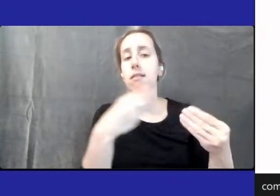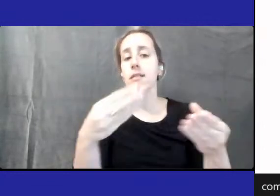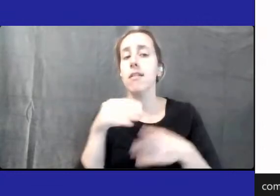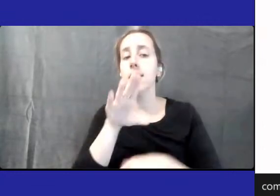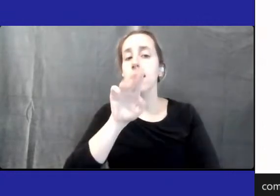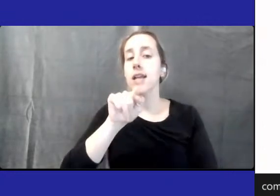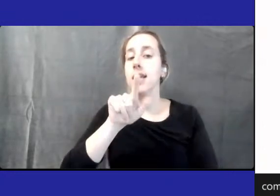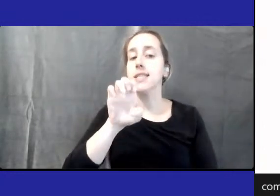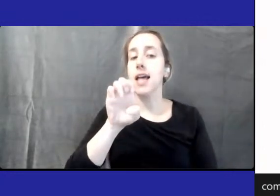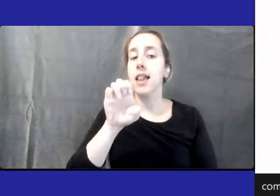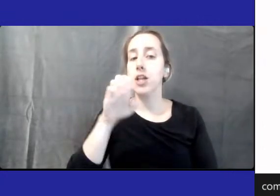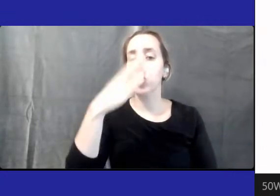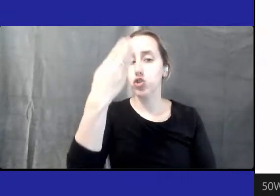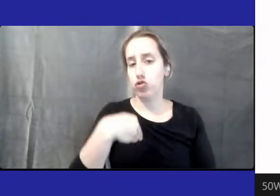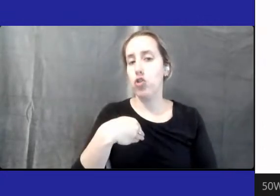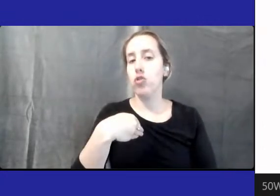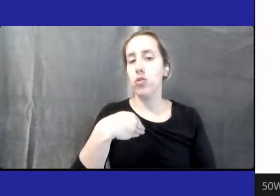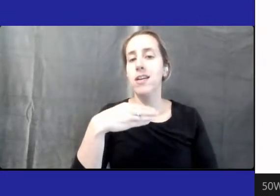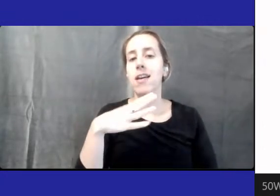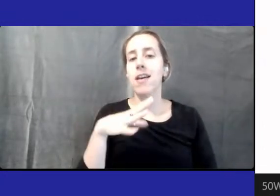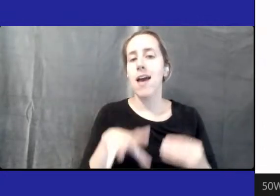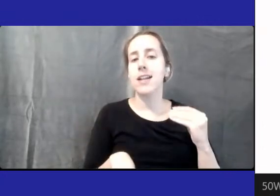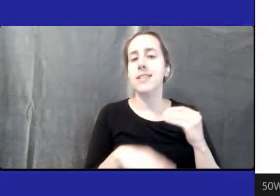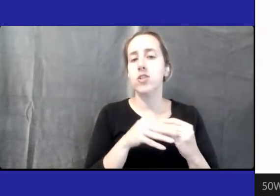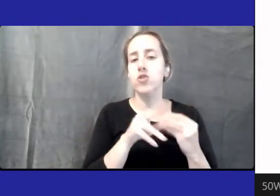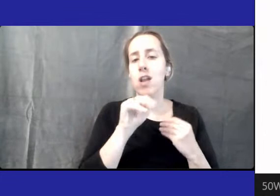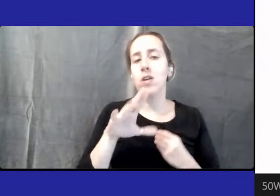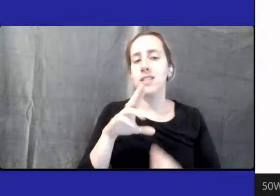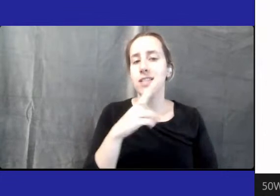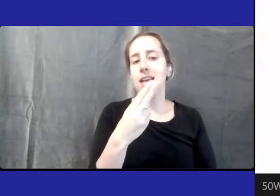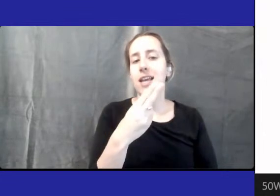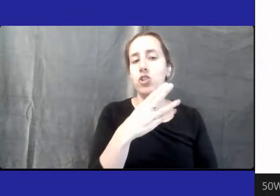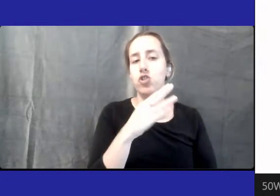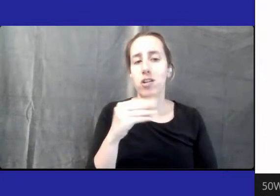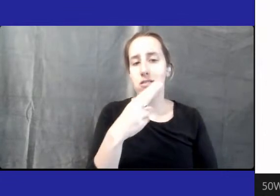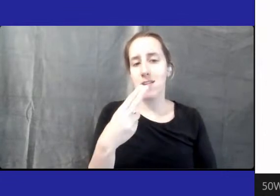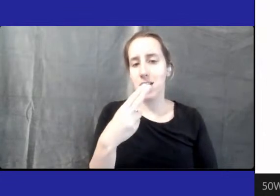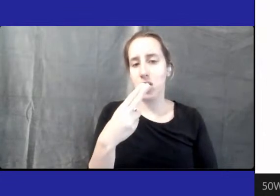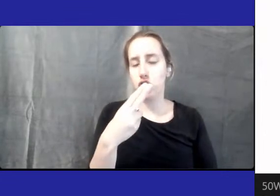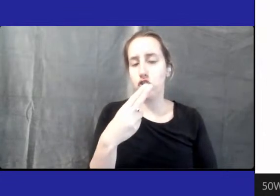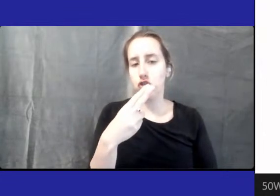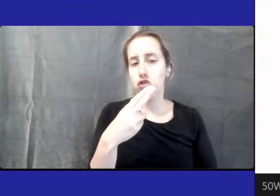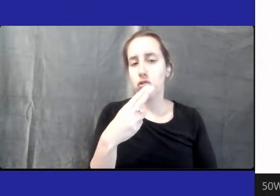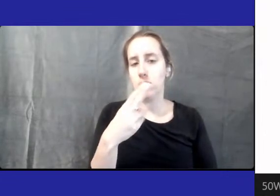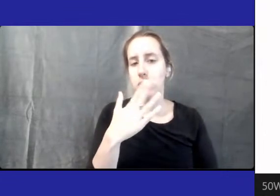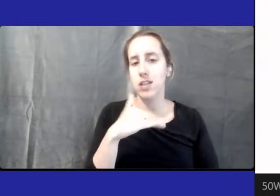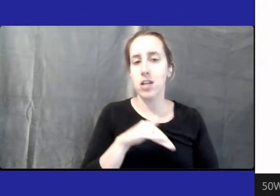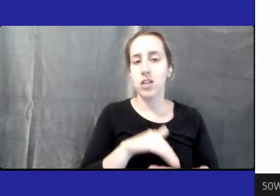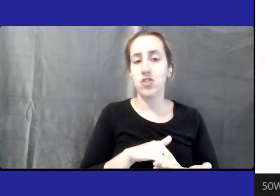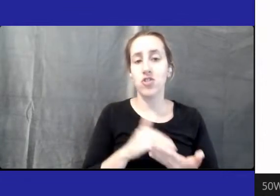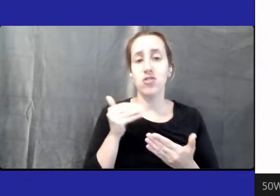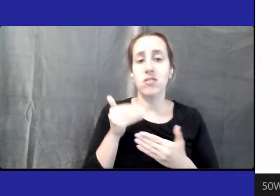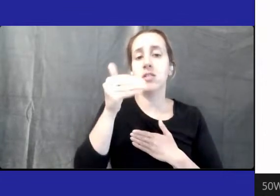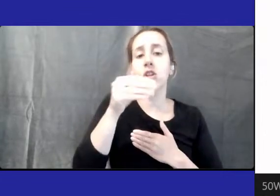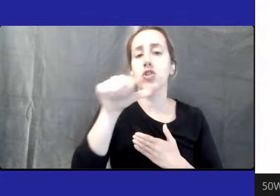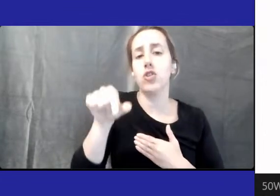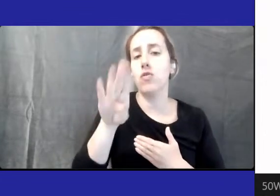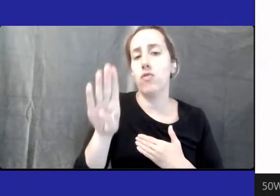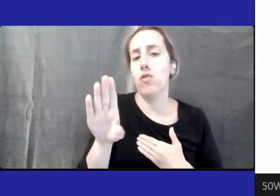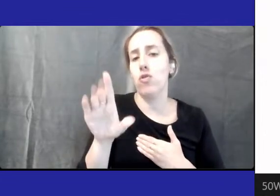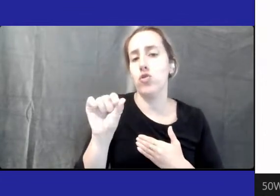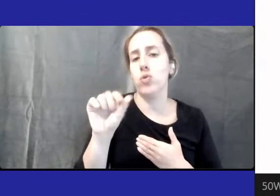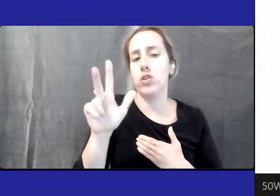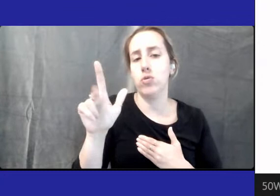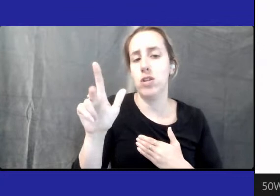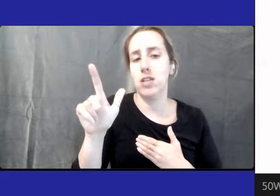by Q4 of 2023. There are some additional modules in Viz.ai that we will